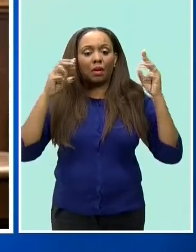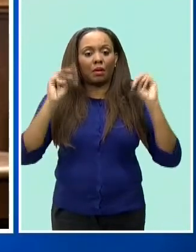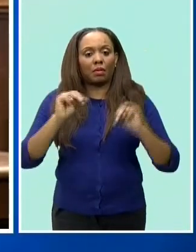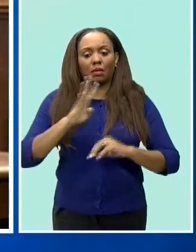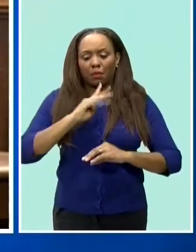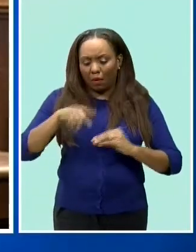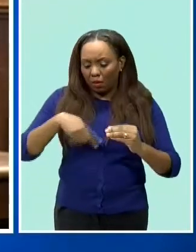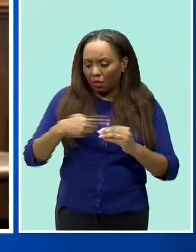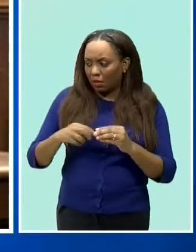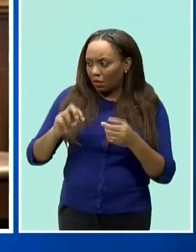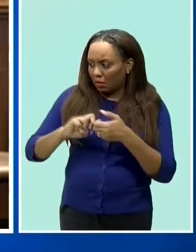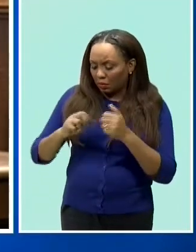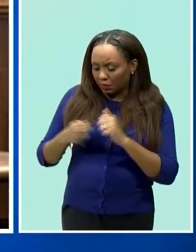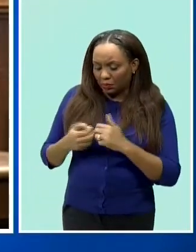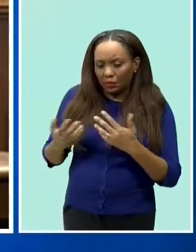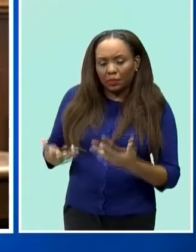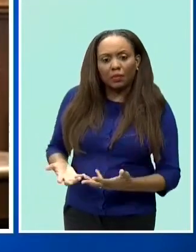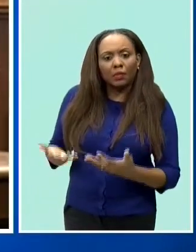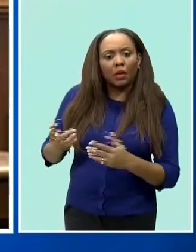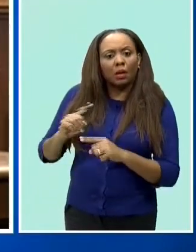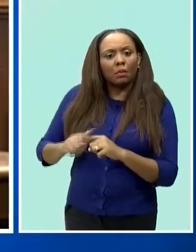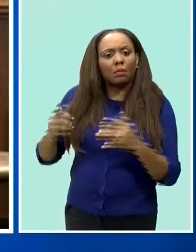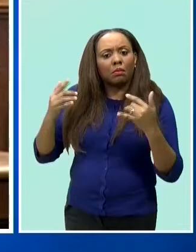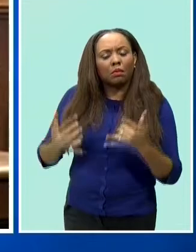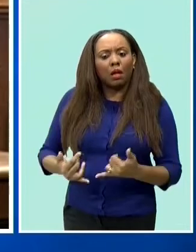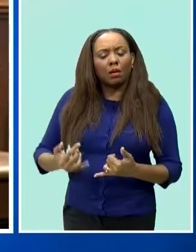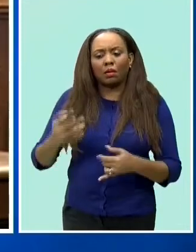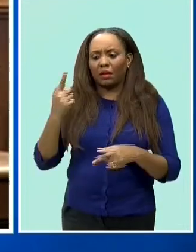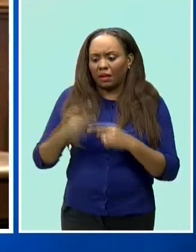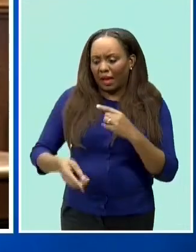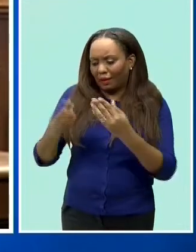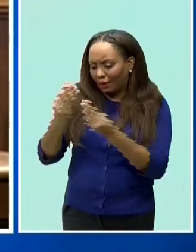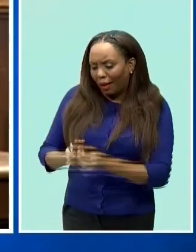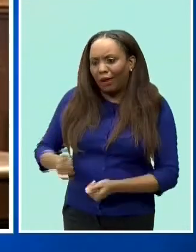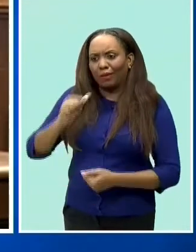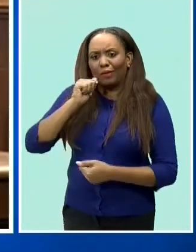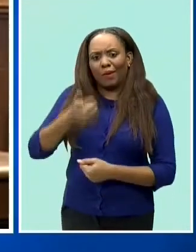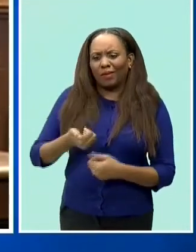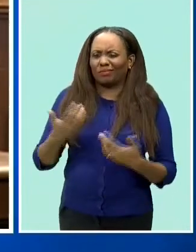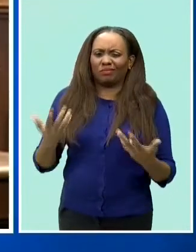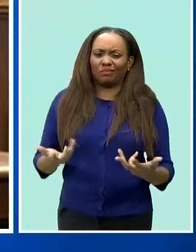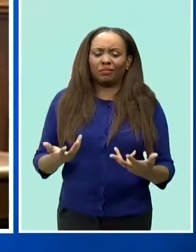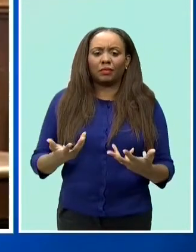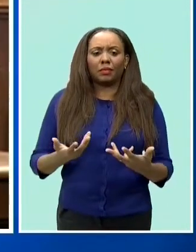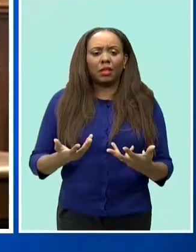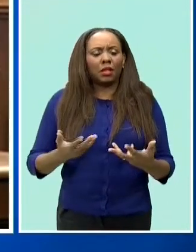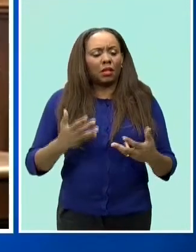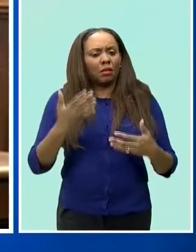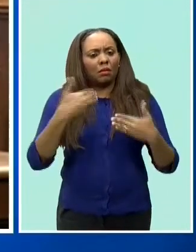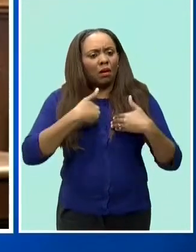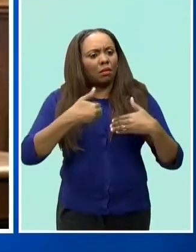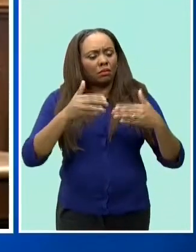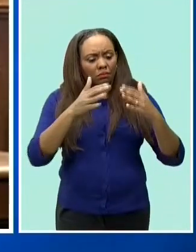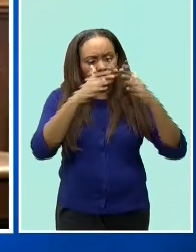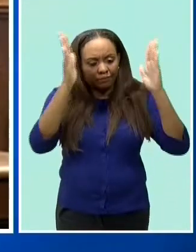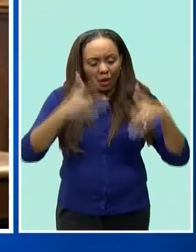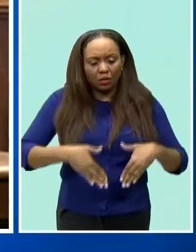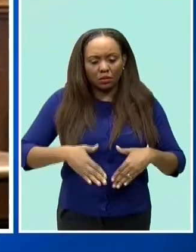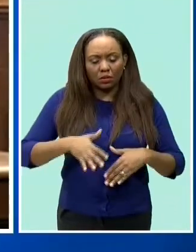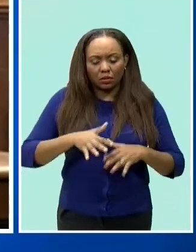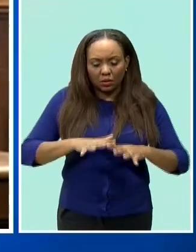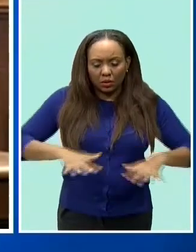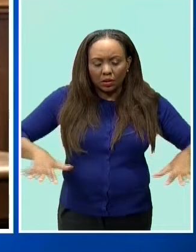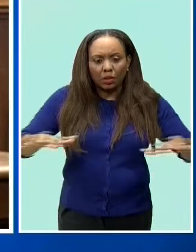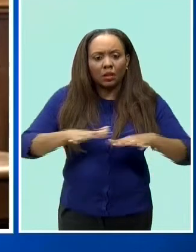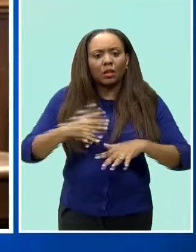gains. It is not a case where tomorrow you could actually, especially those houses that are, those areas that are built